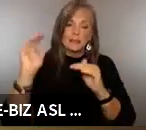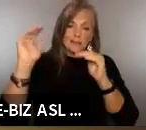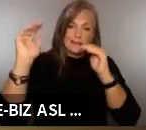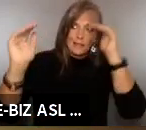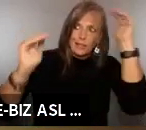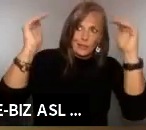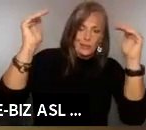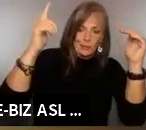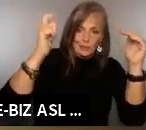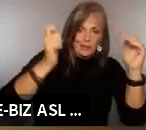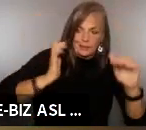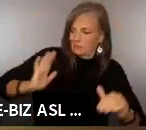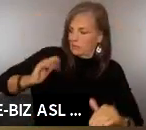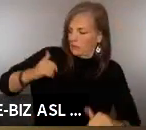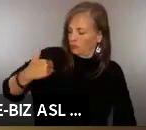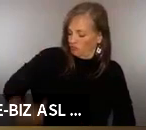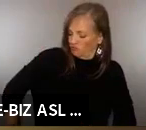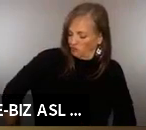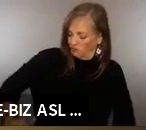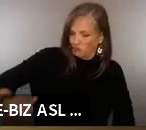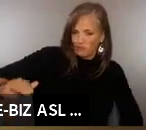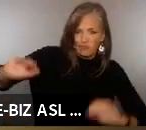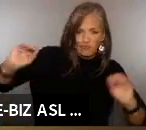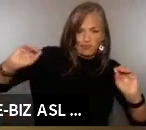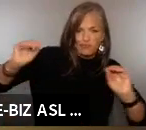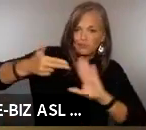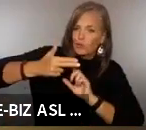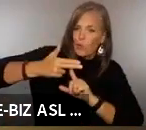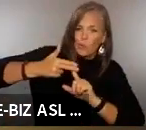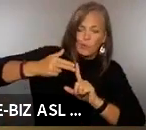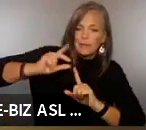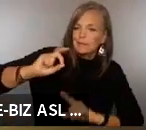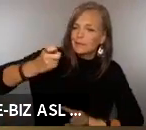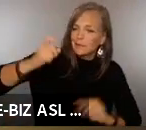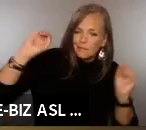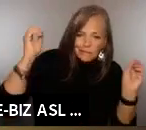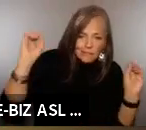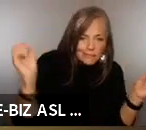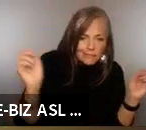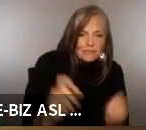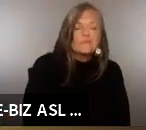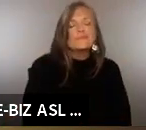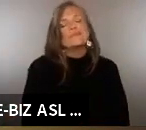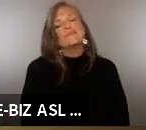there wasn't any diagnosis for most people when they were kids. So, we have,